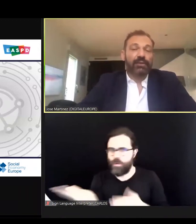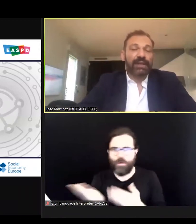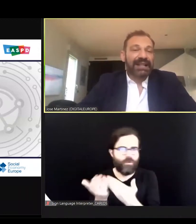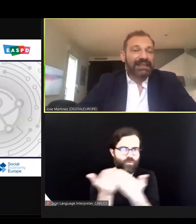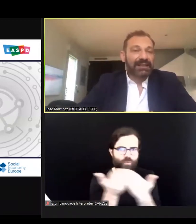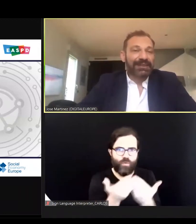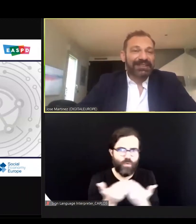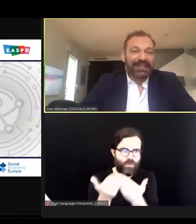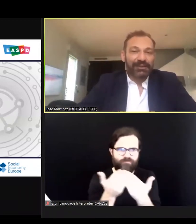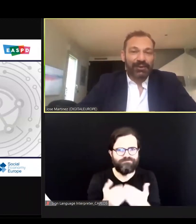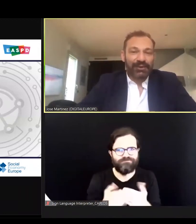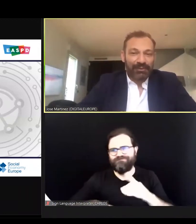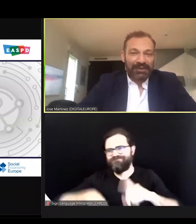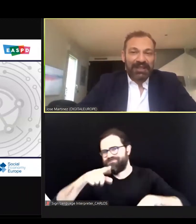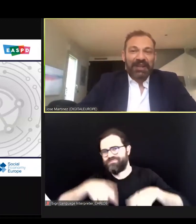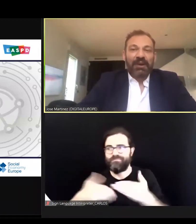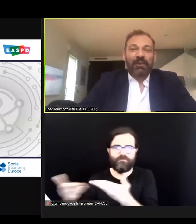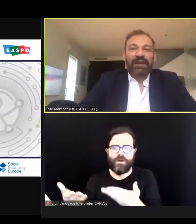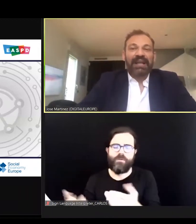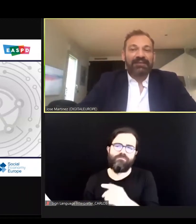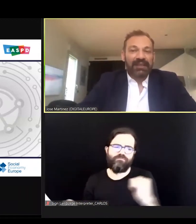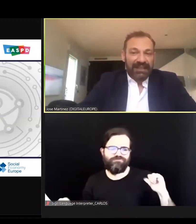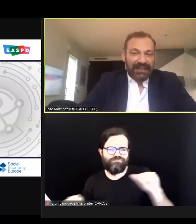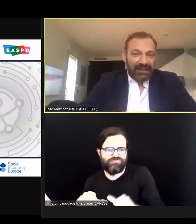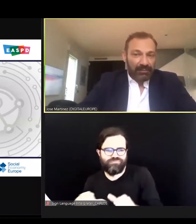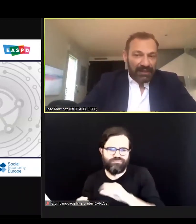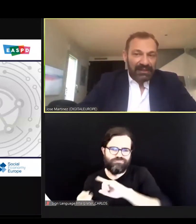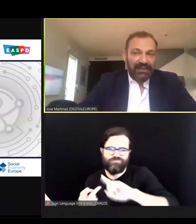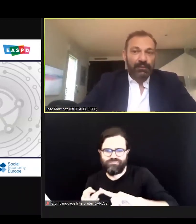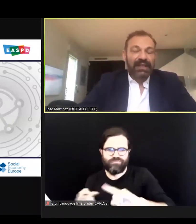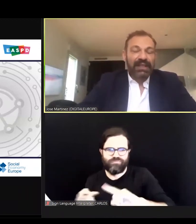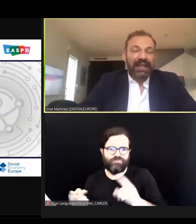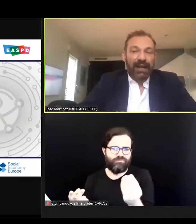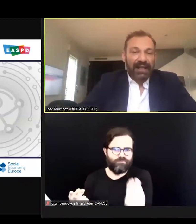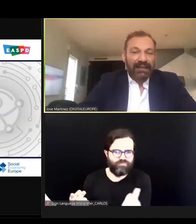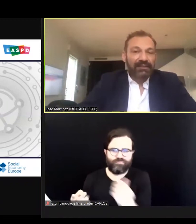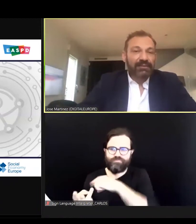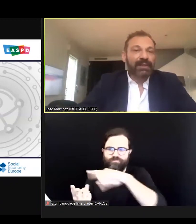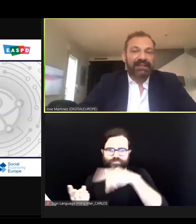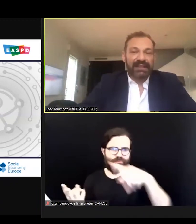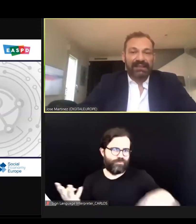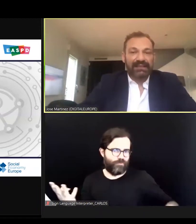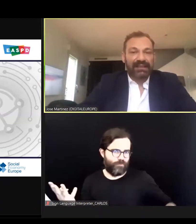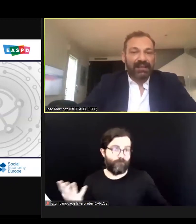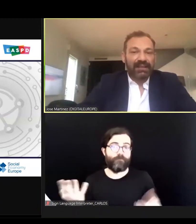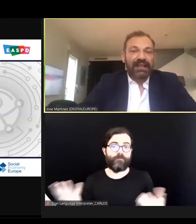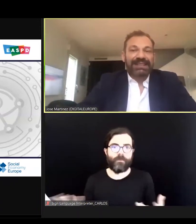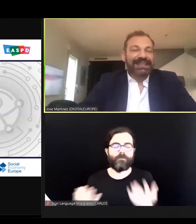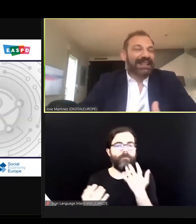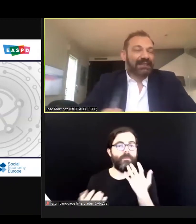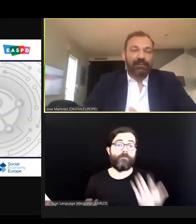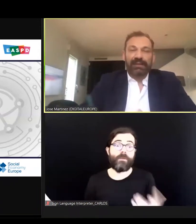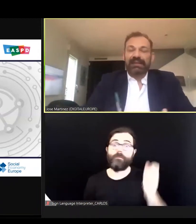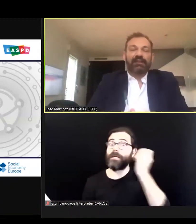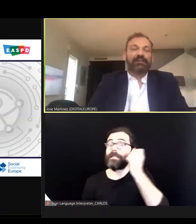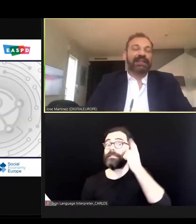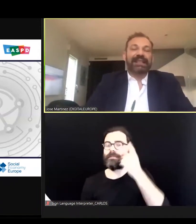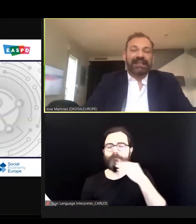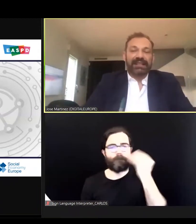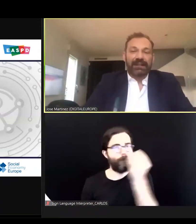our Accessibility workshop, we have several key speakers that will help us to better understand the accessibility